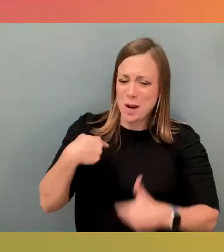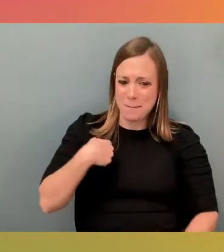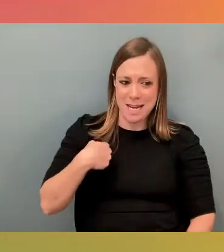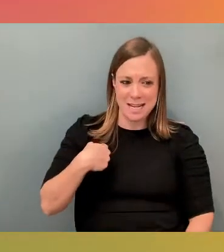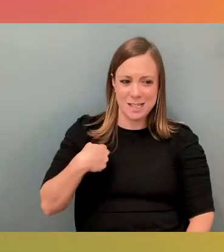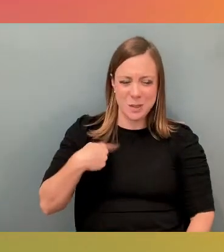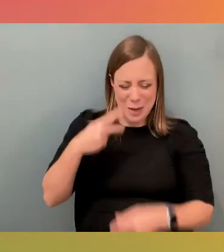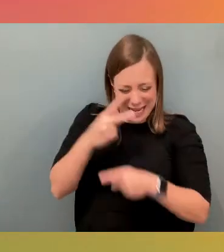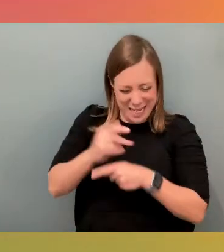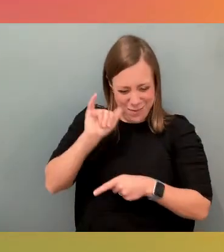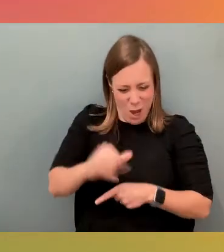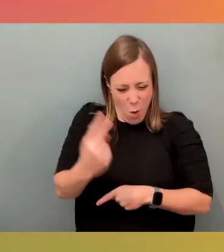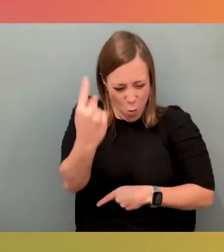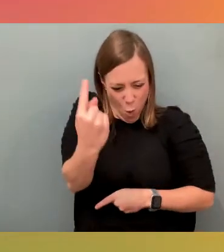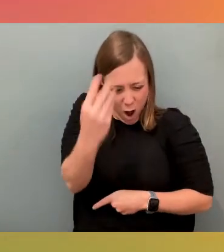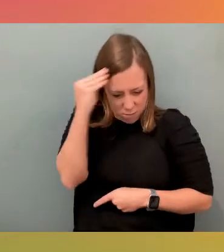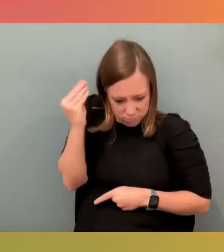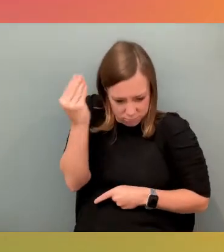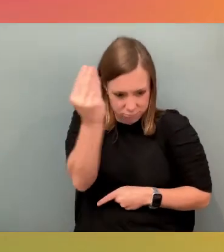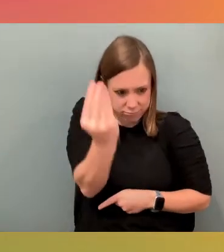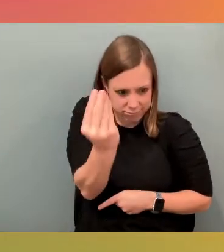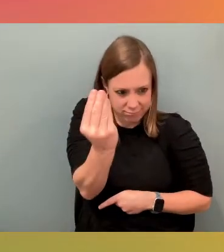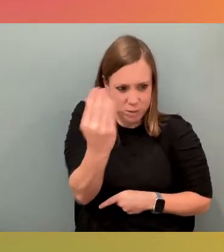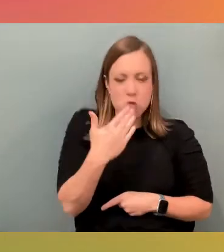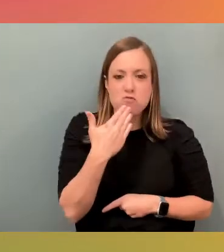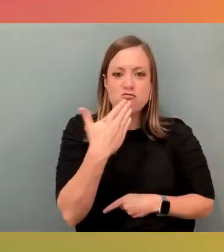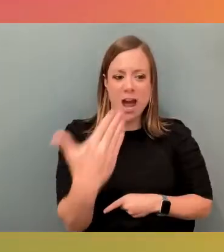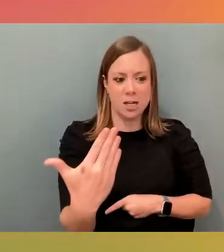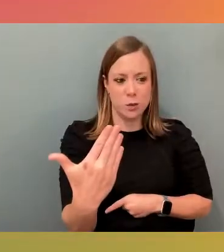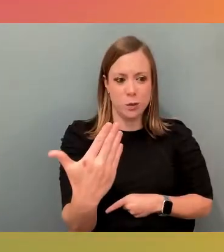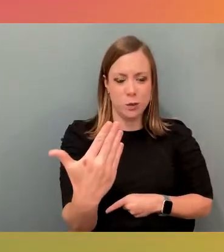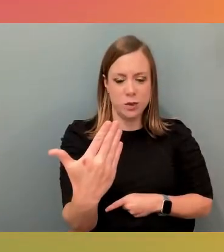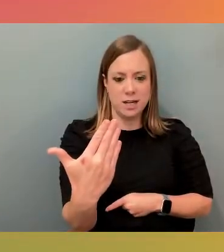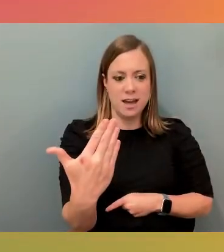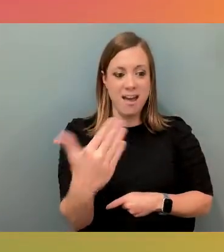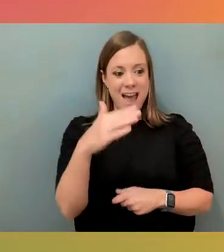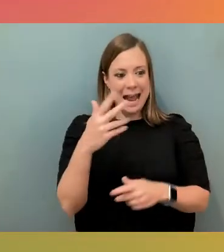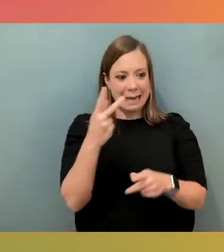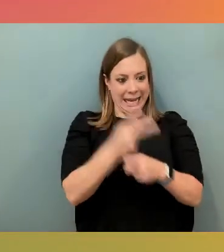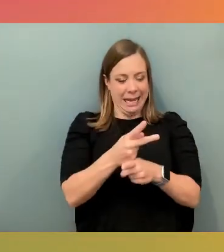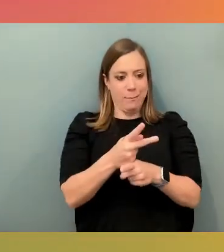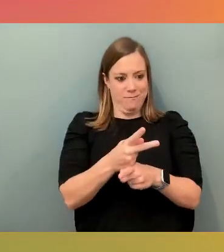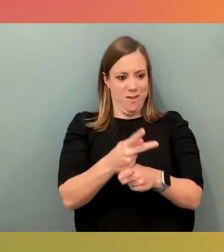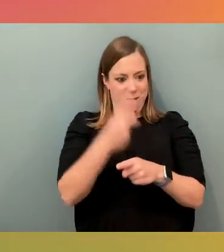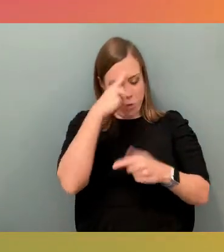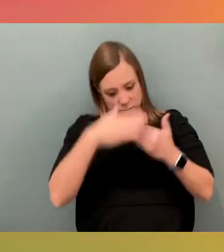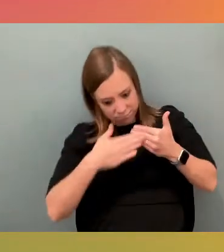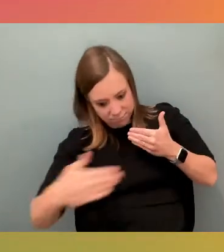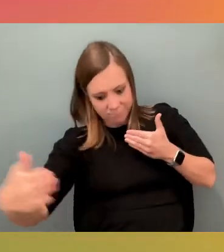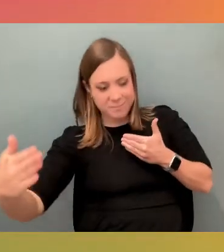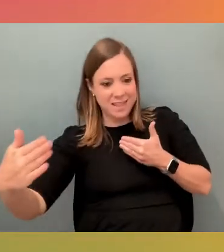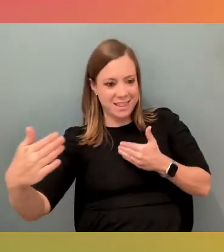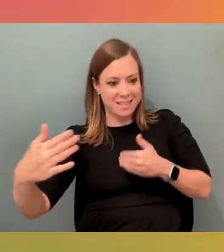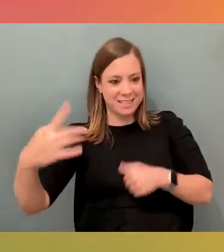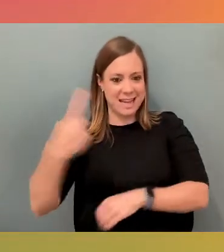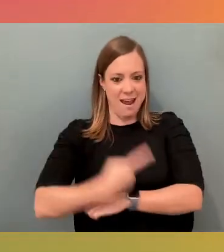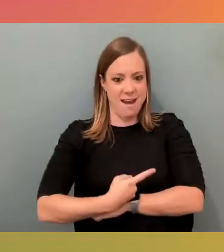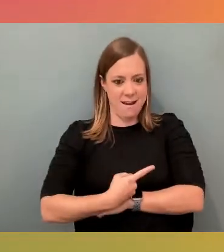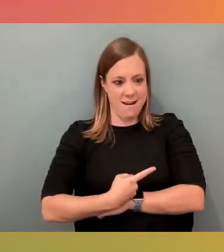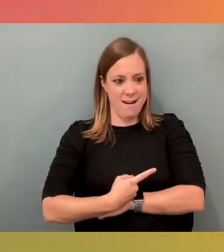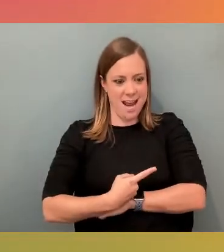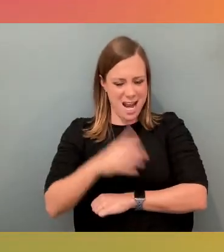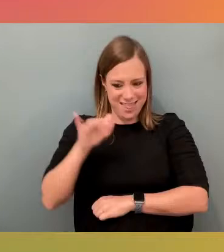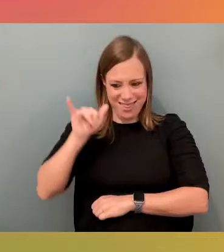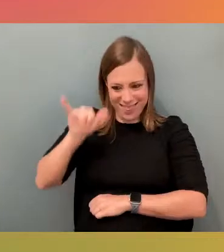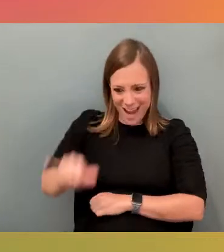that feeling of gratitude for the rest of your day and notice how much it changes the rest of your day. Your interactions